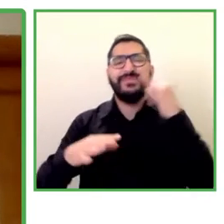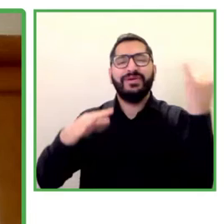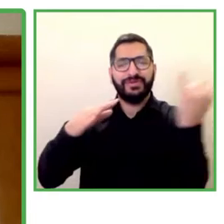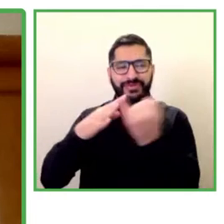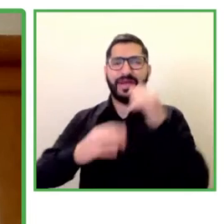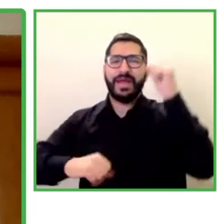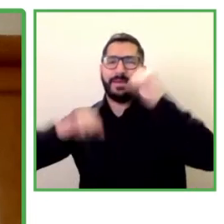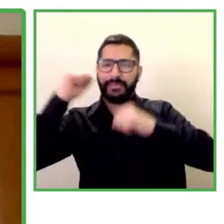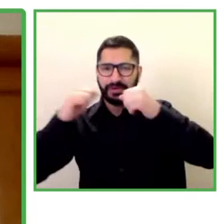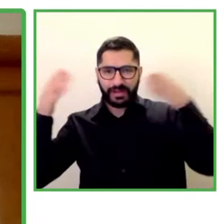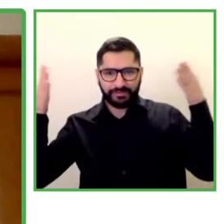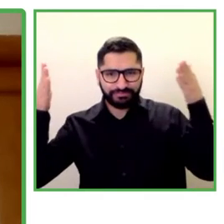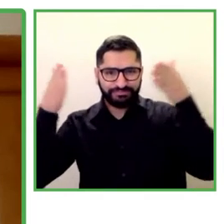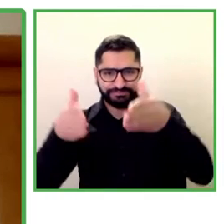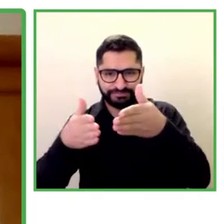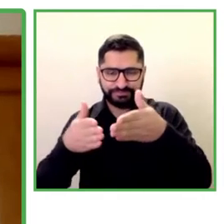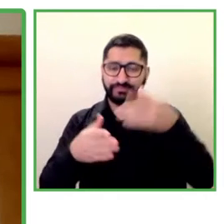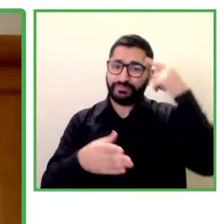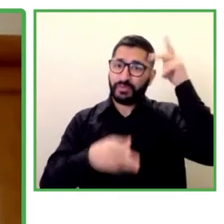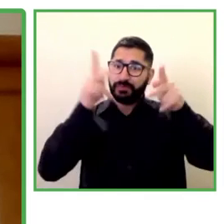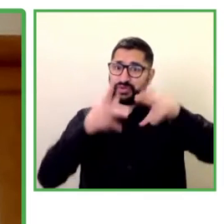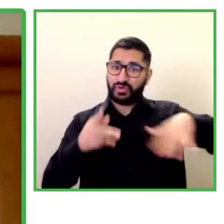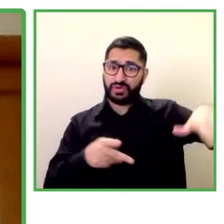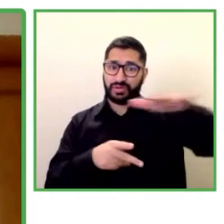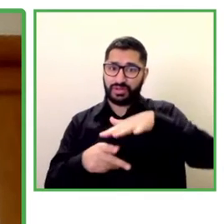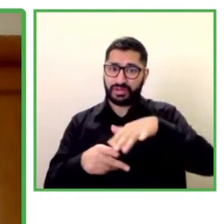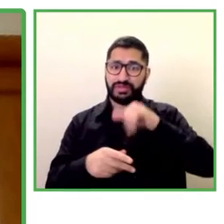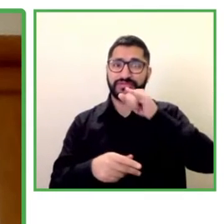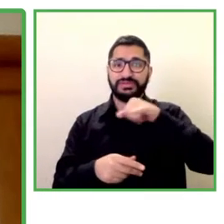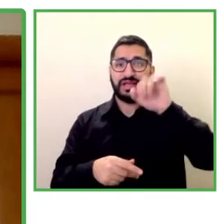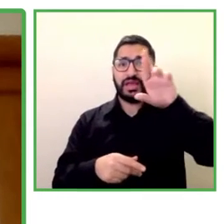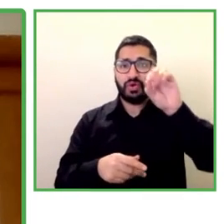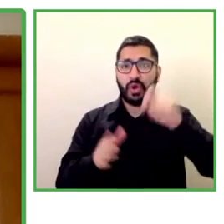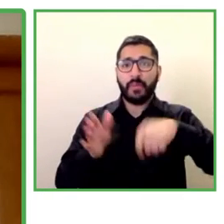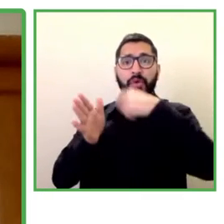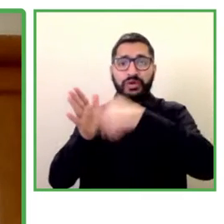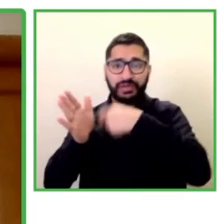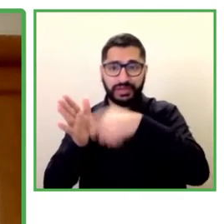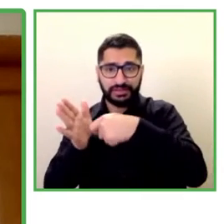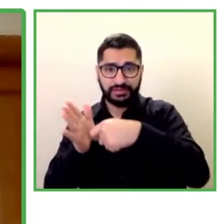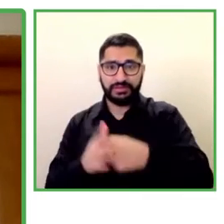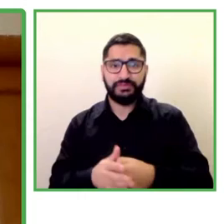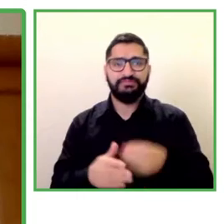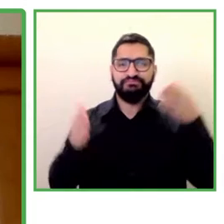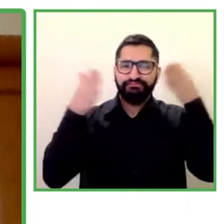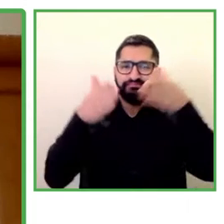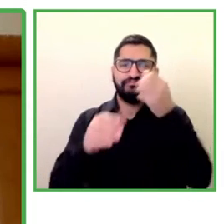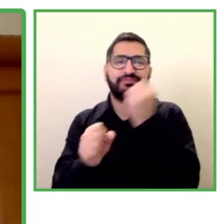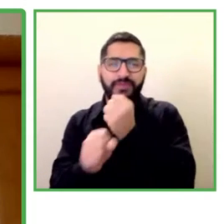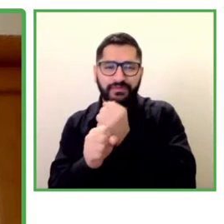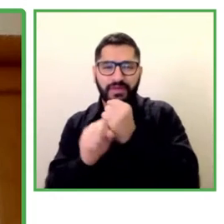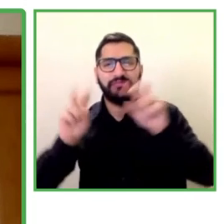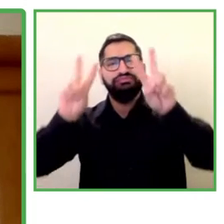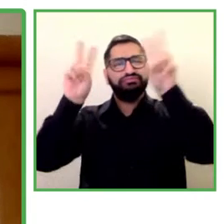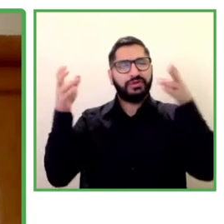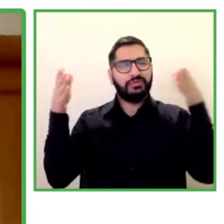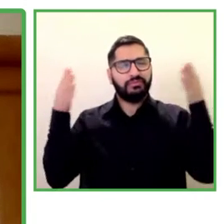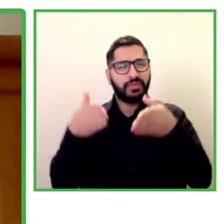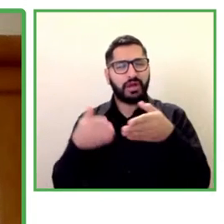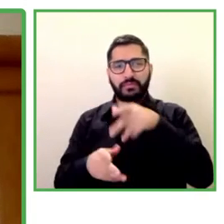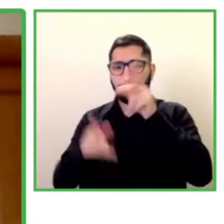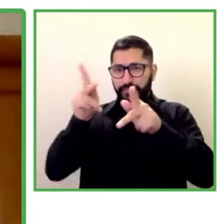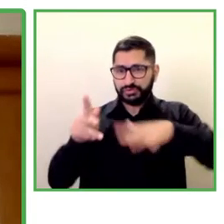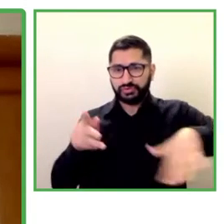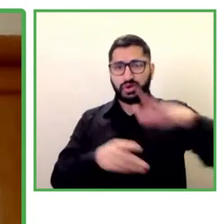celebrating in the framework of the Zero Project. In this occasion, this year, we're going to talk about employment for people with